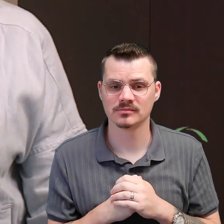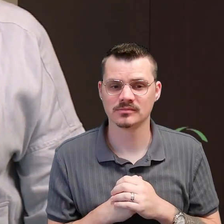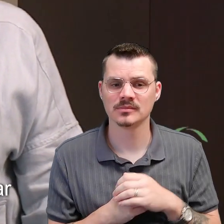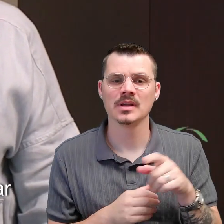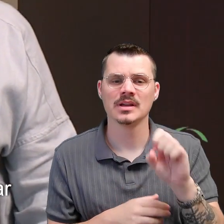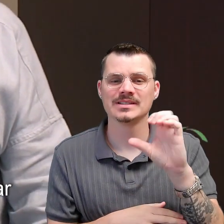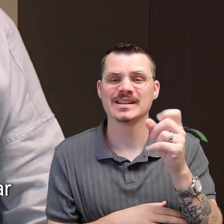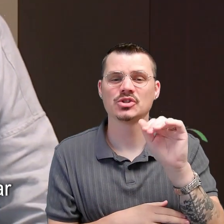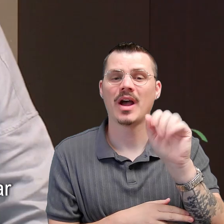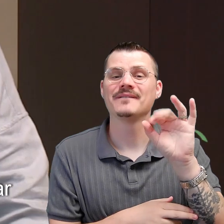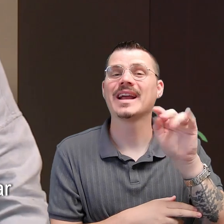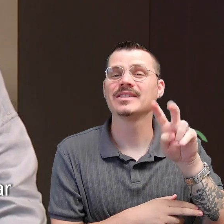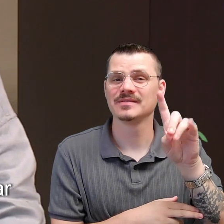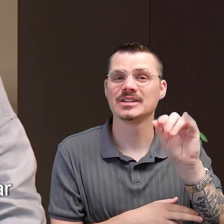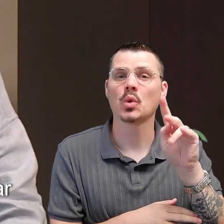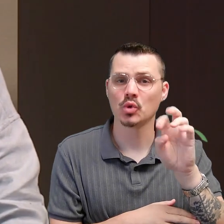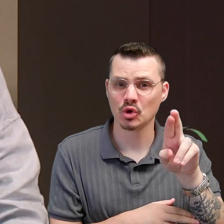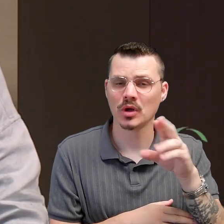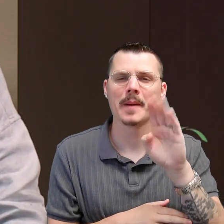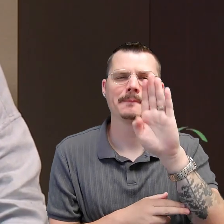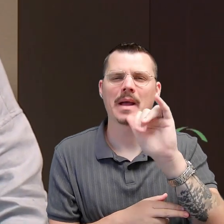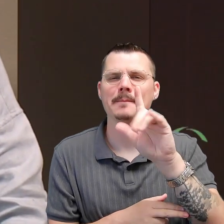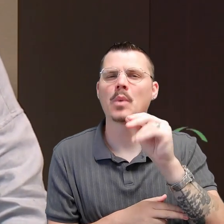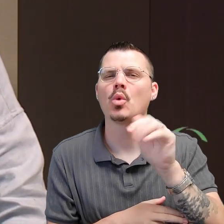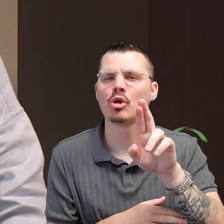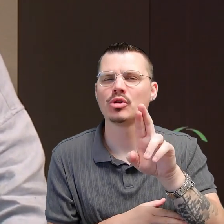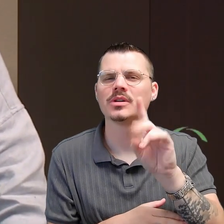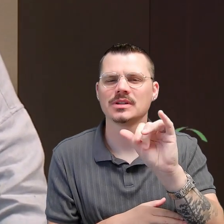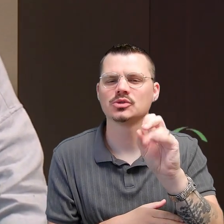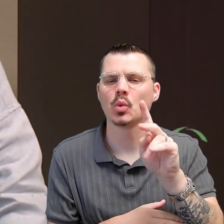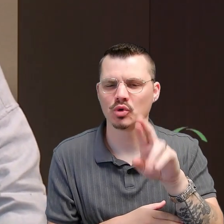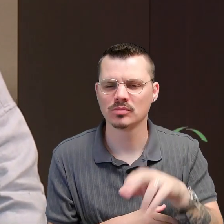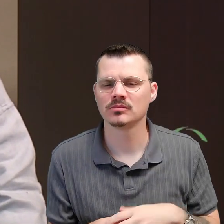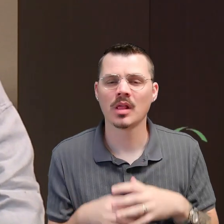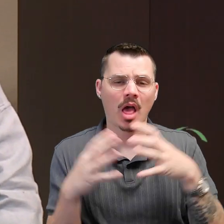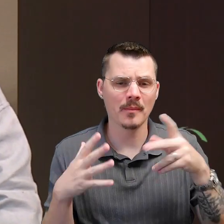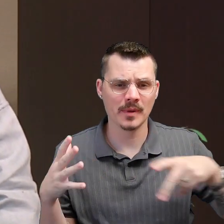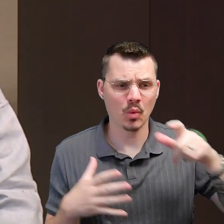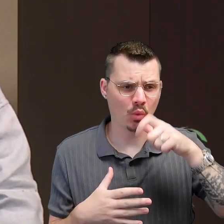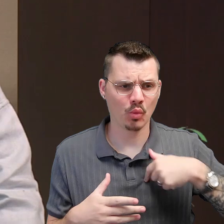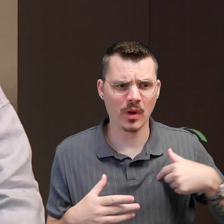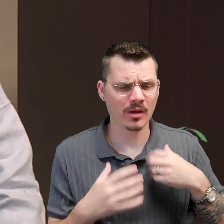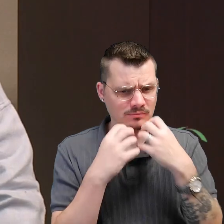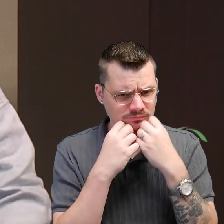schizophrenia, schizoaffective disorder, and bipolar disorder. A lot of the people we care about